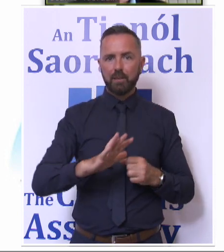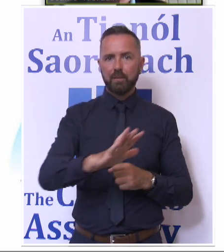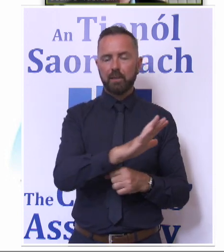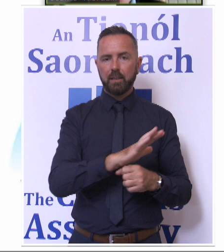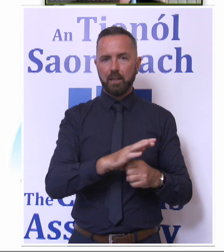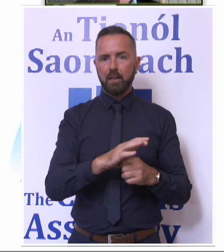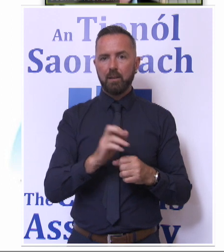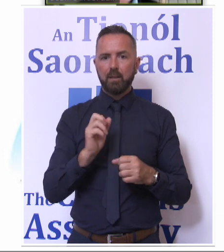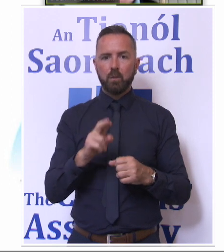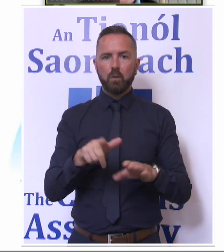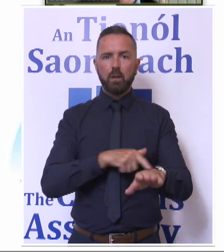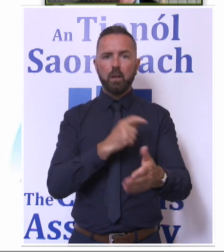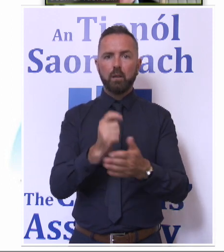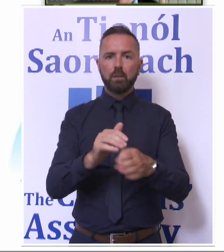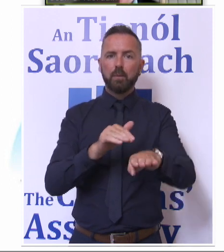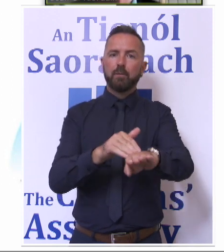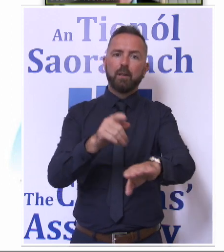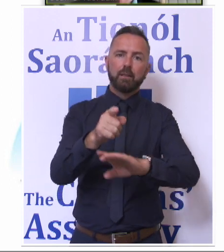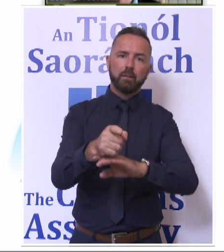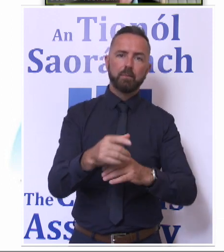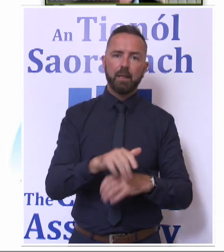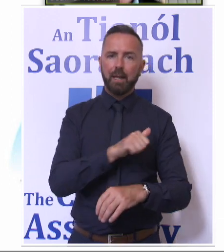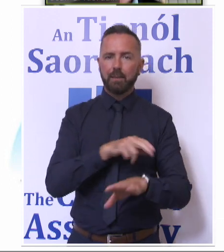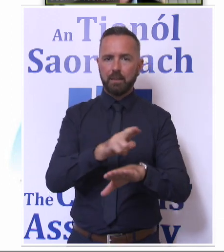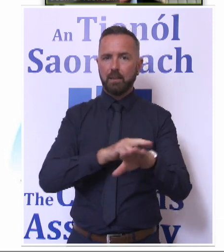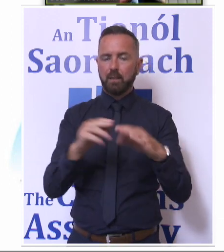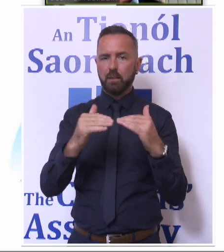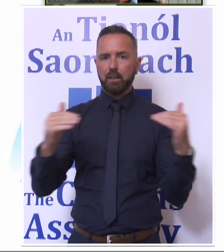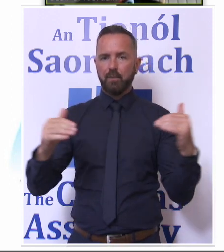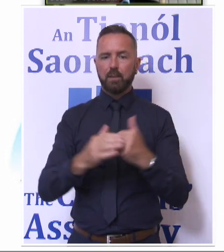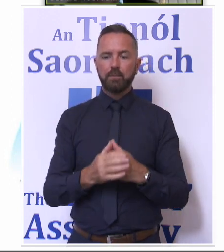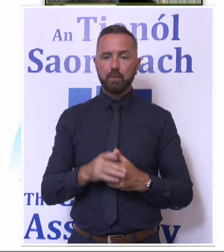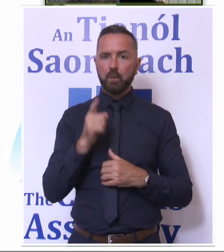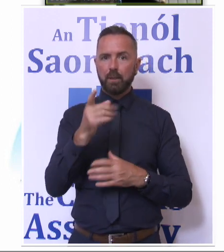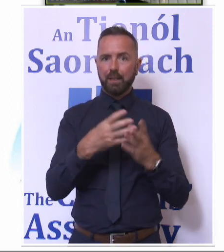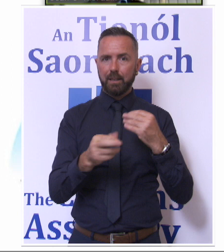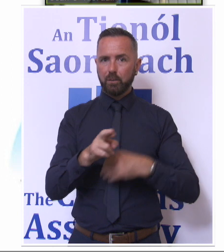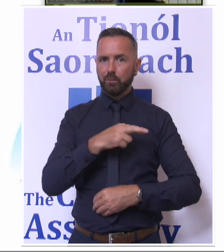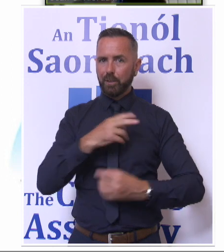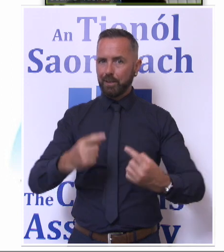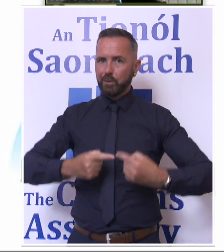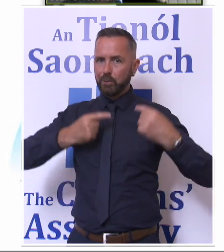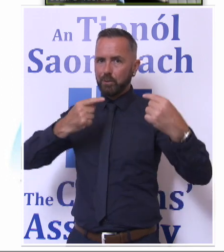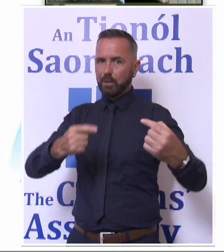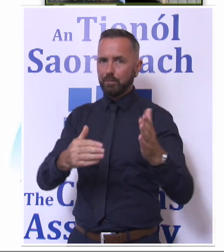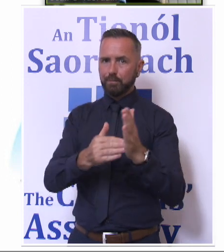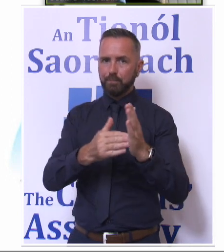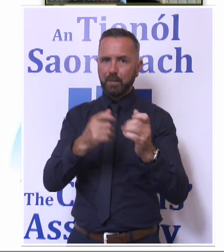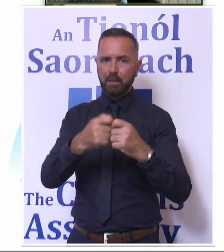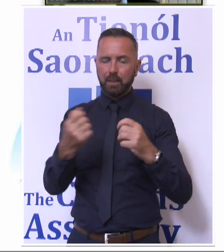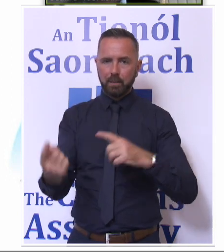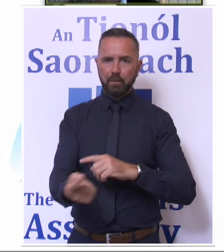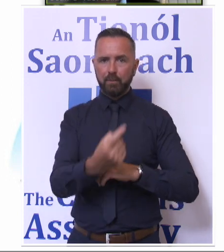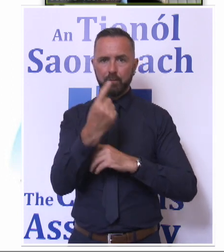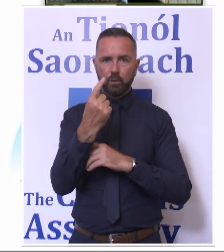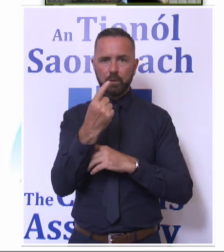the particular community concerned at the national level. So these things are real challenges that are confronting and will be